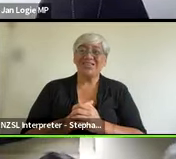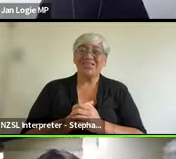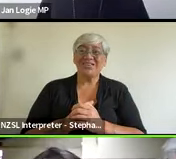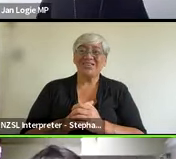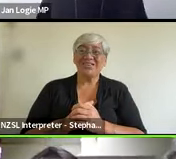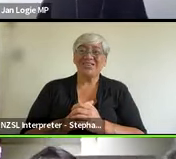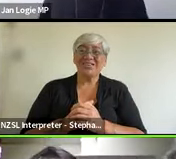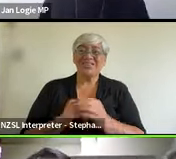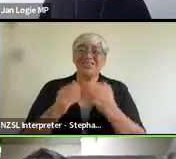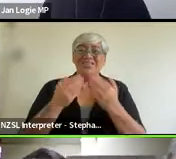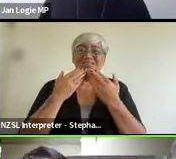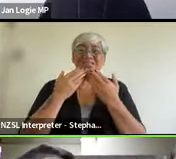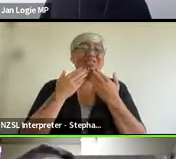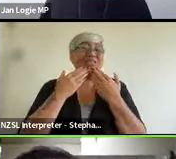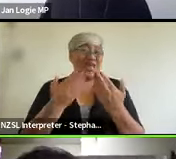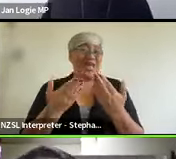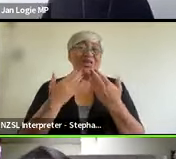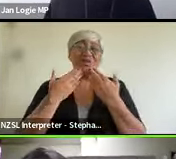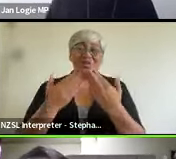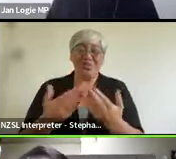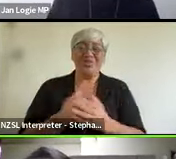Welcome, thank you.